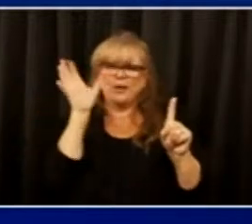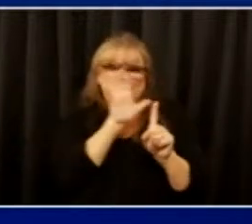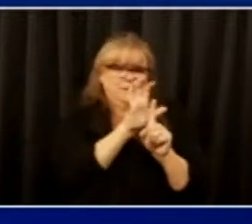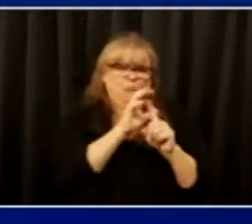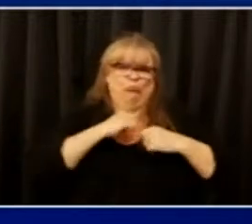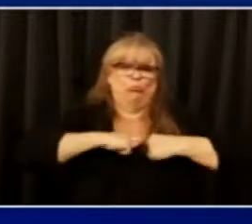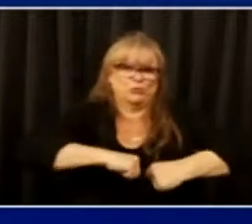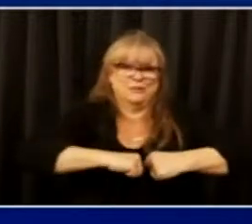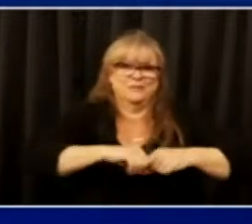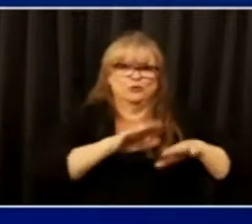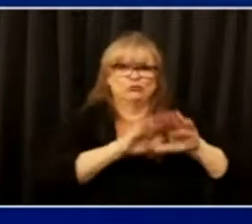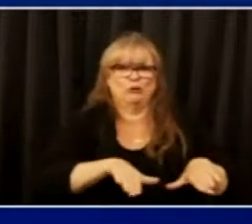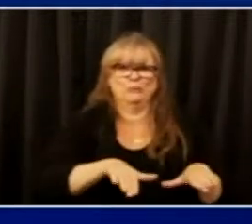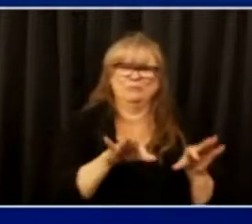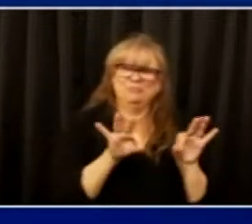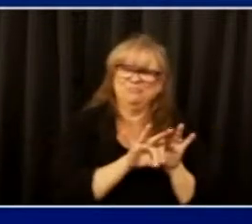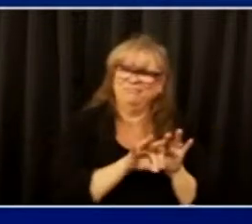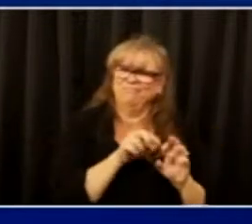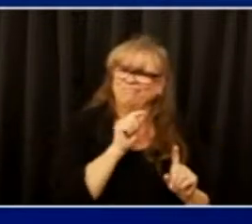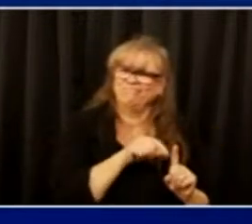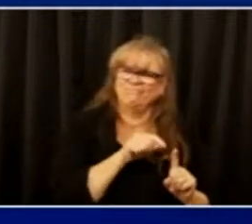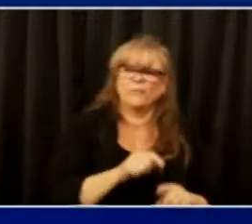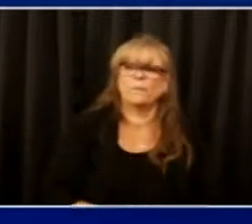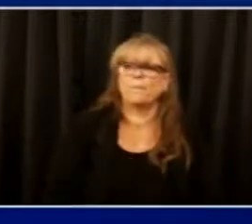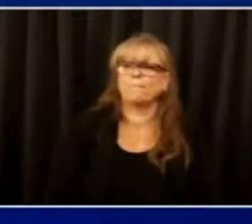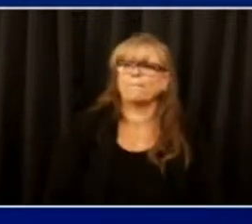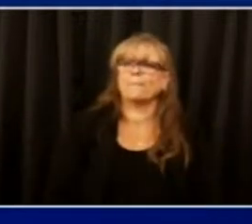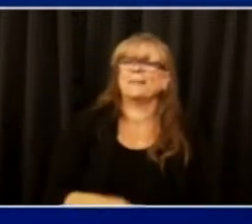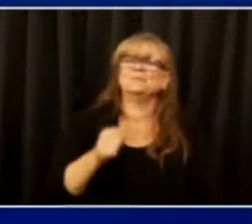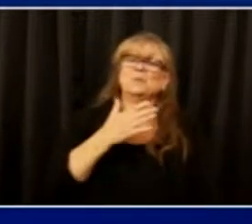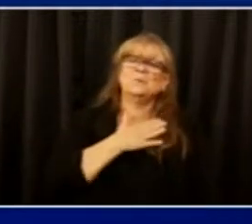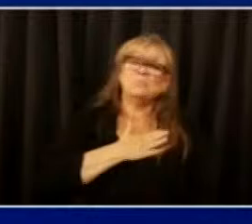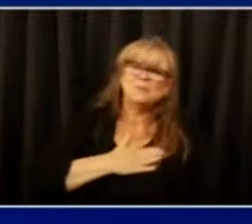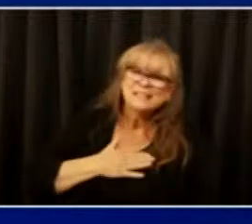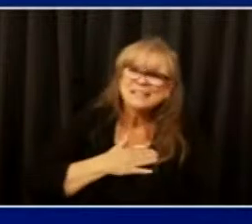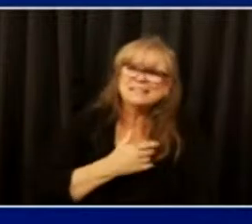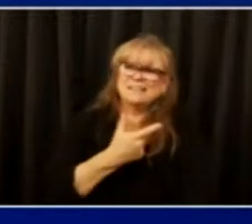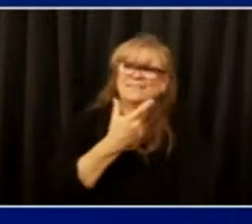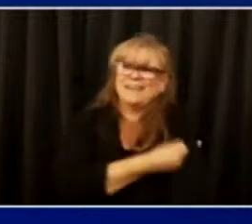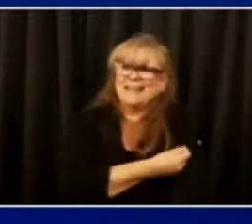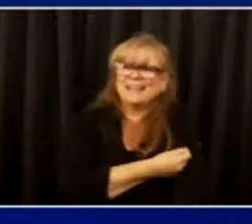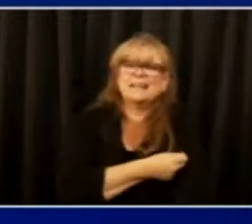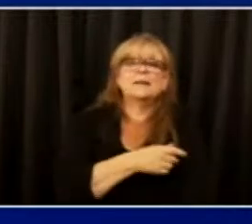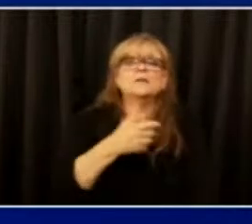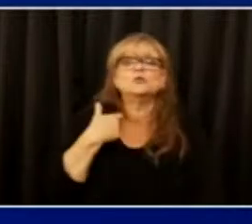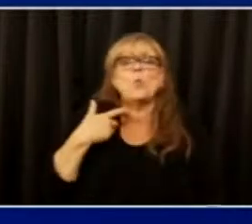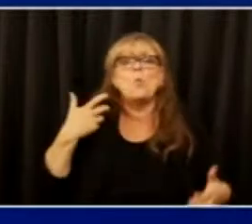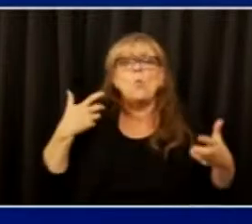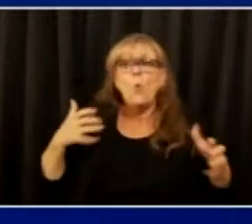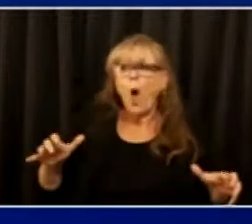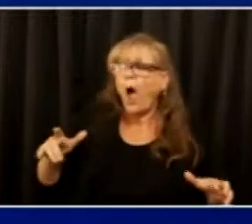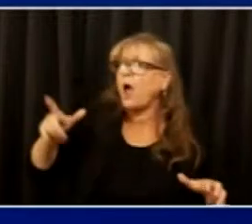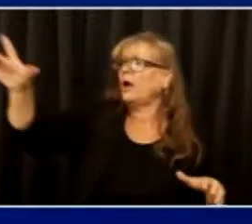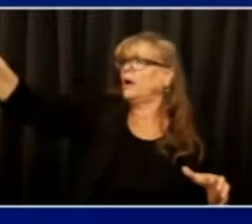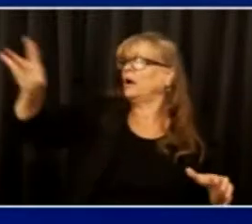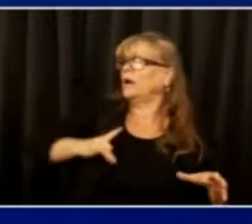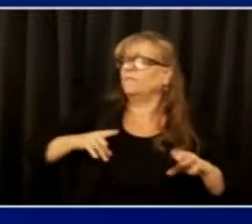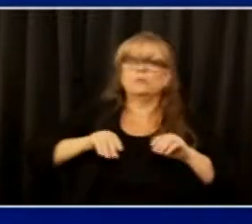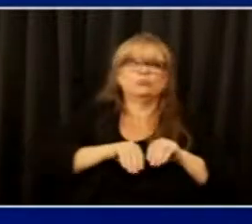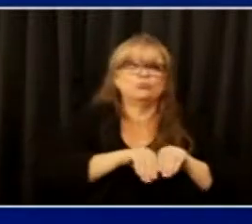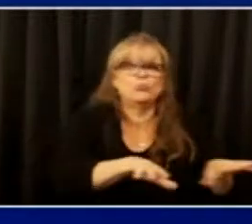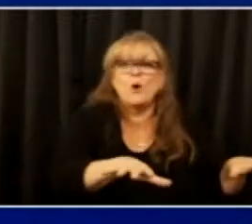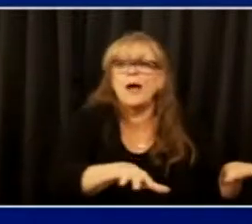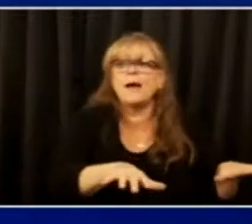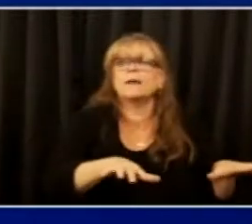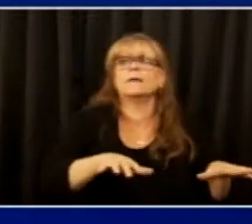very small chance that you could spread it to a child or a family member, but it's still much more important that you protect the